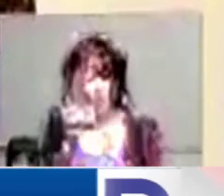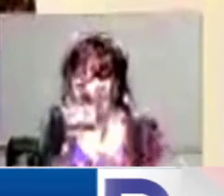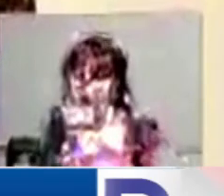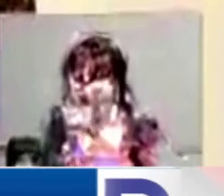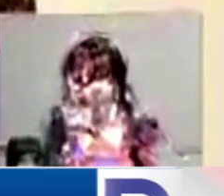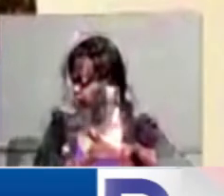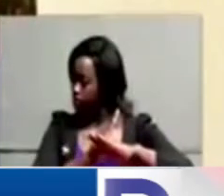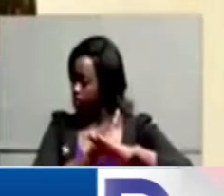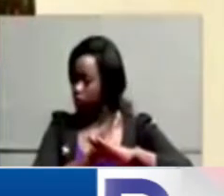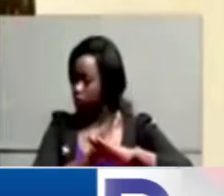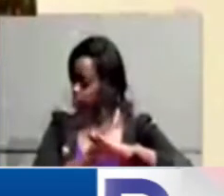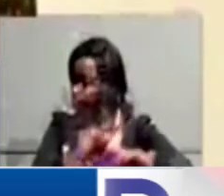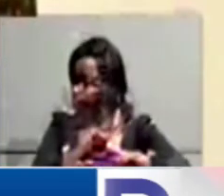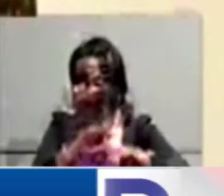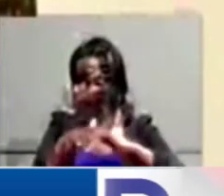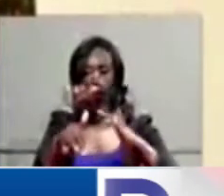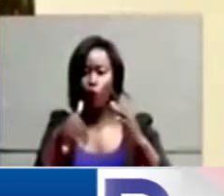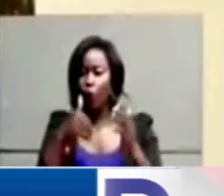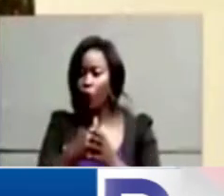It effect.